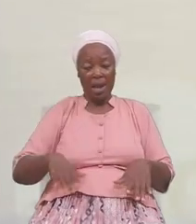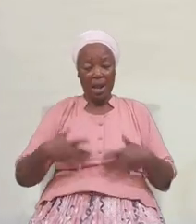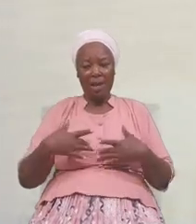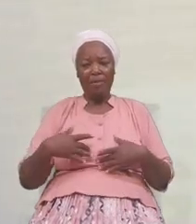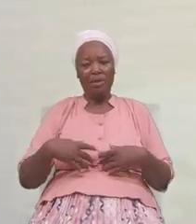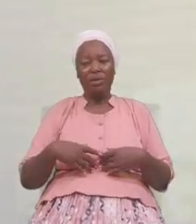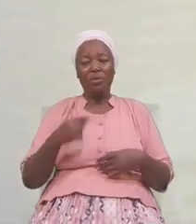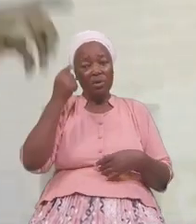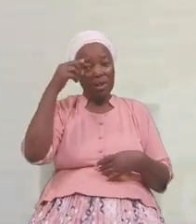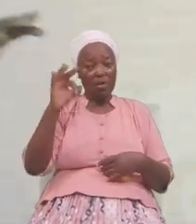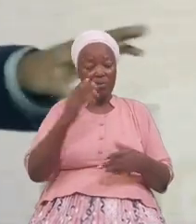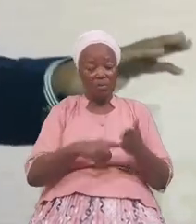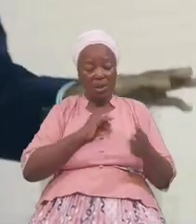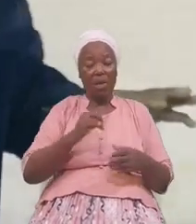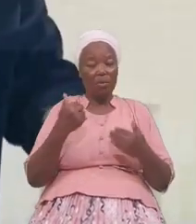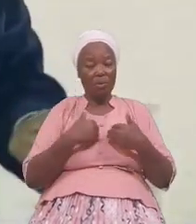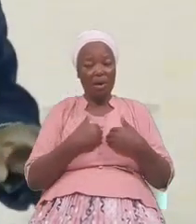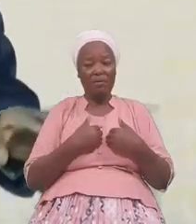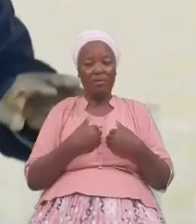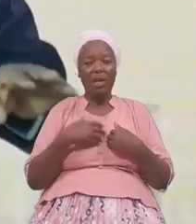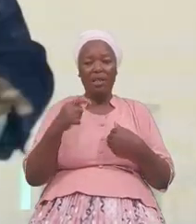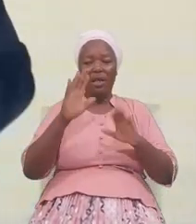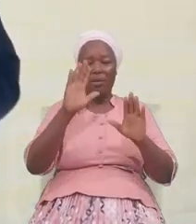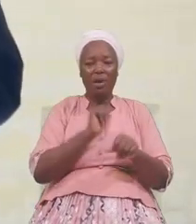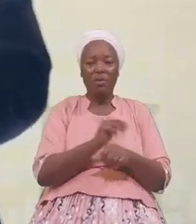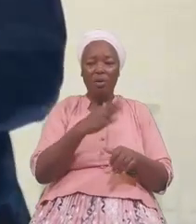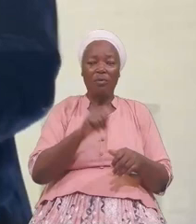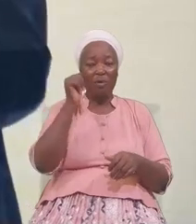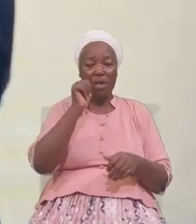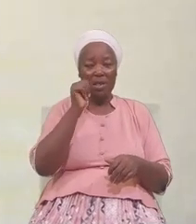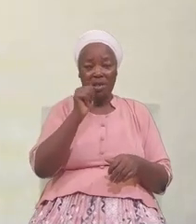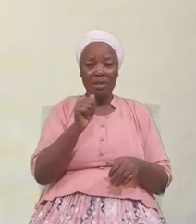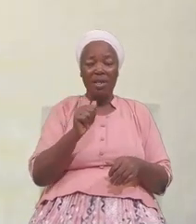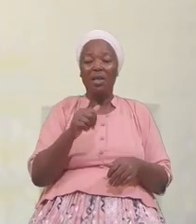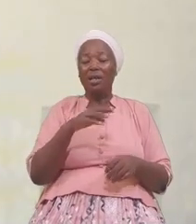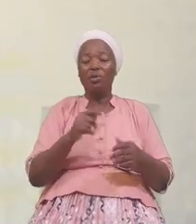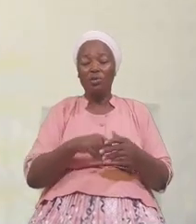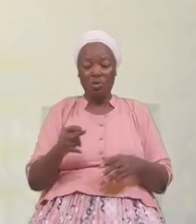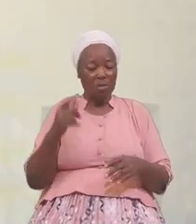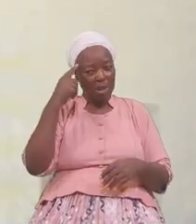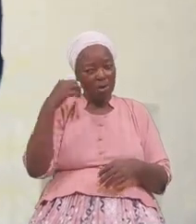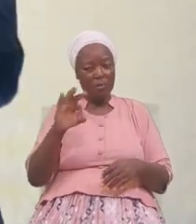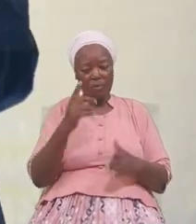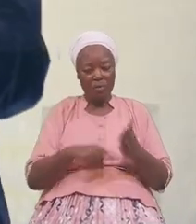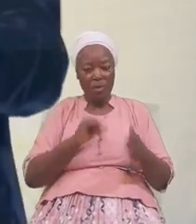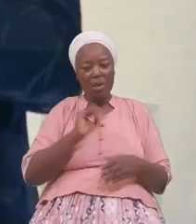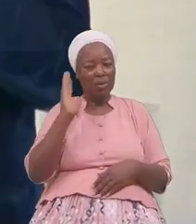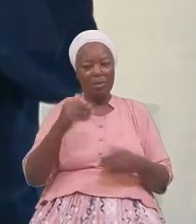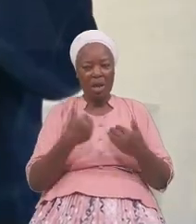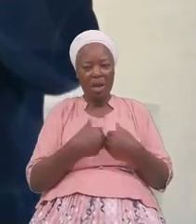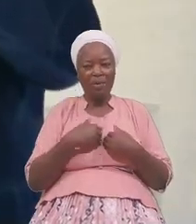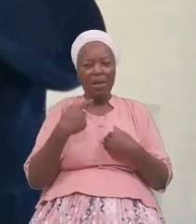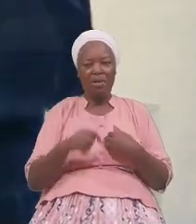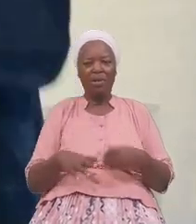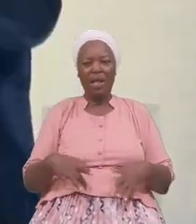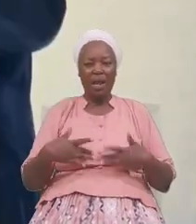what I could have? The miracle of each day. Guess what I would have? The